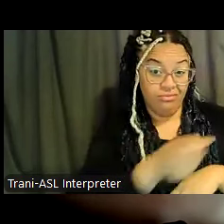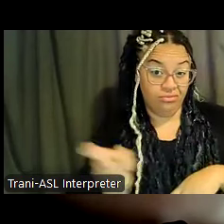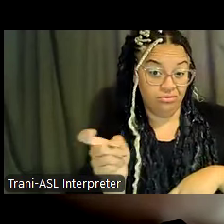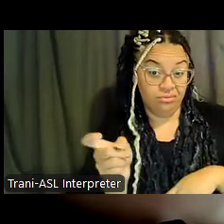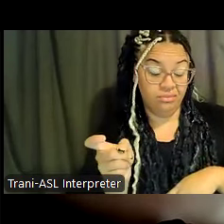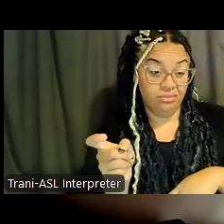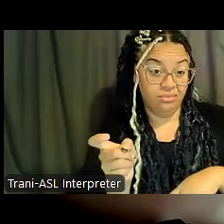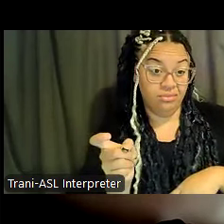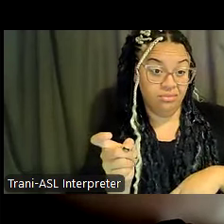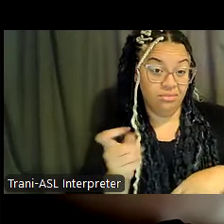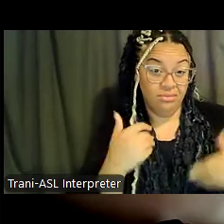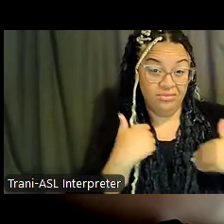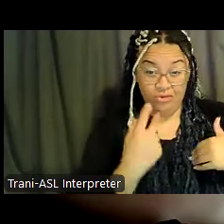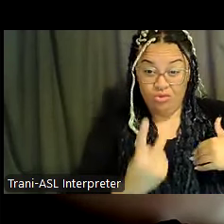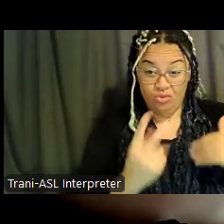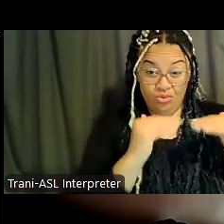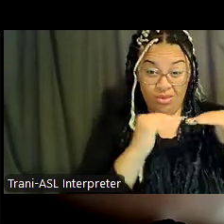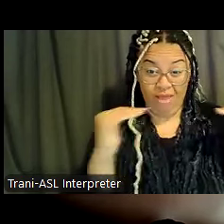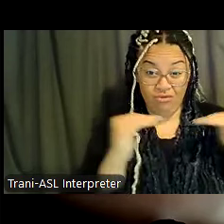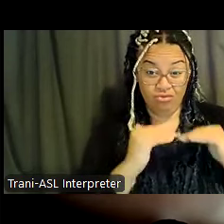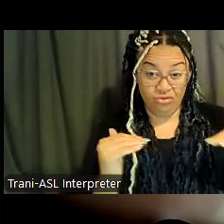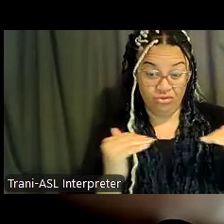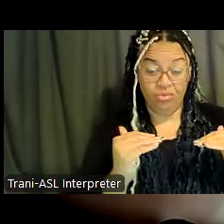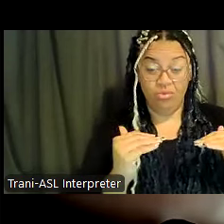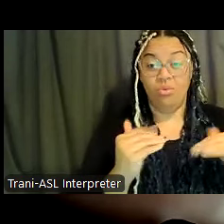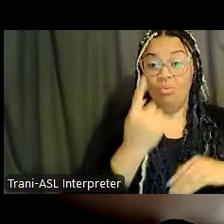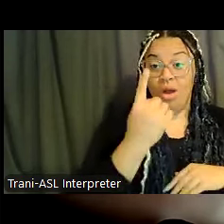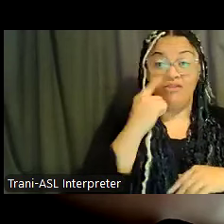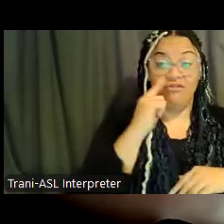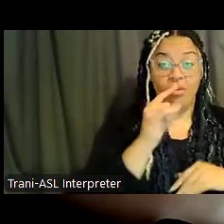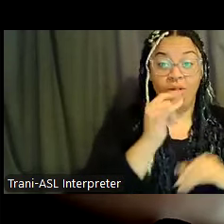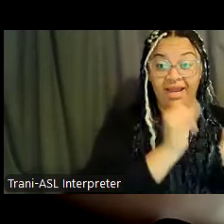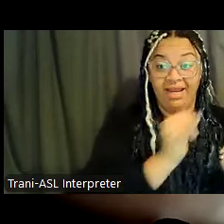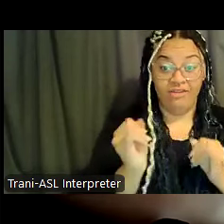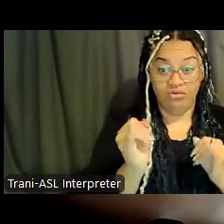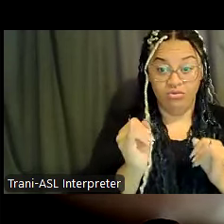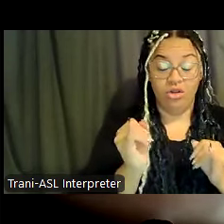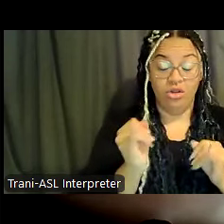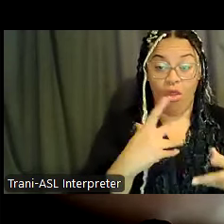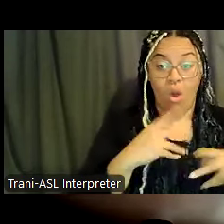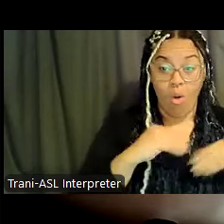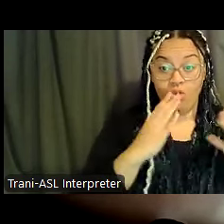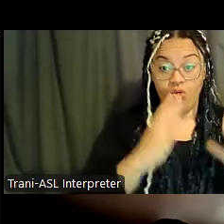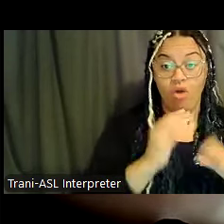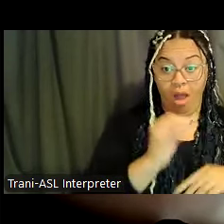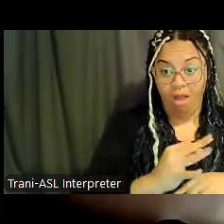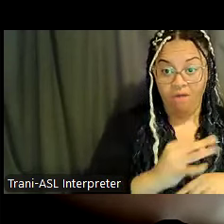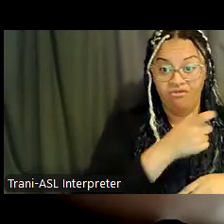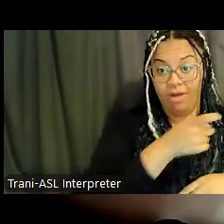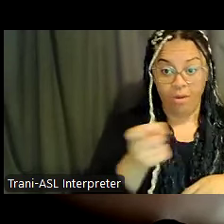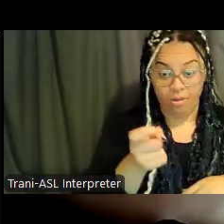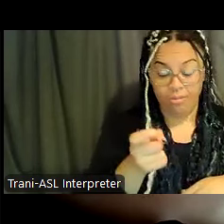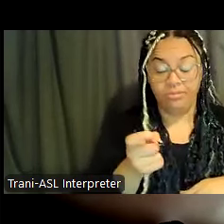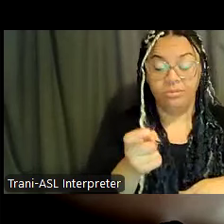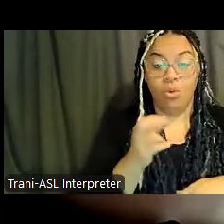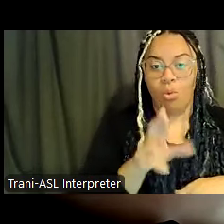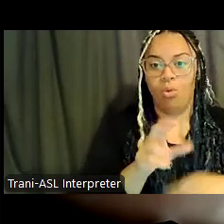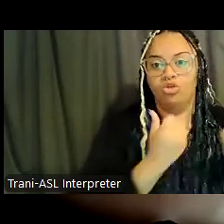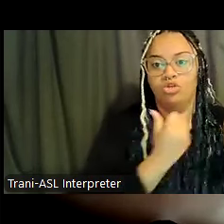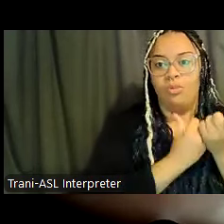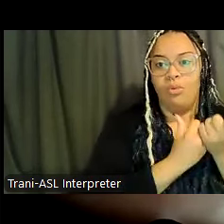do have kind of 2 levels. One is for the individual, the firearm owner or somebody supporting a firearm owner. And then the other level